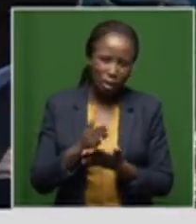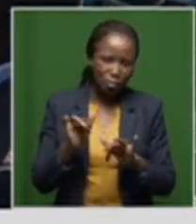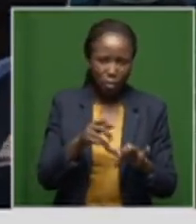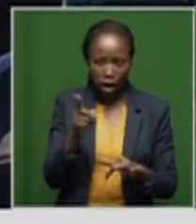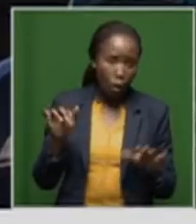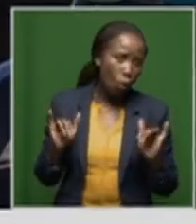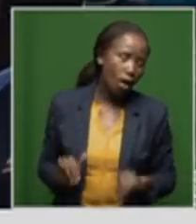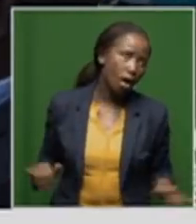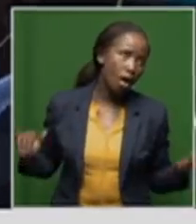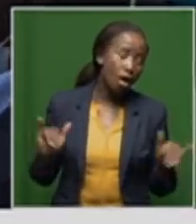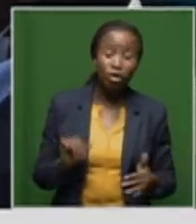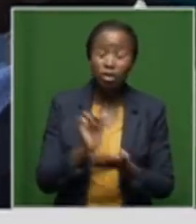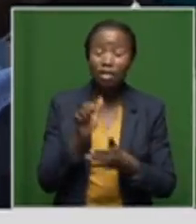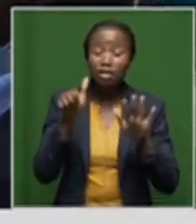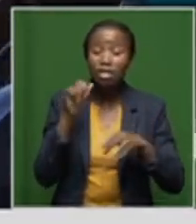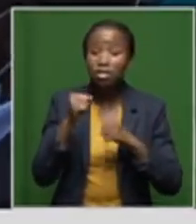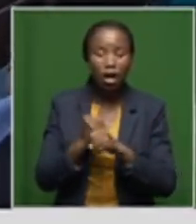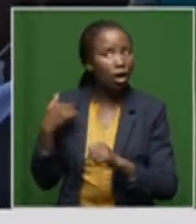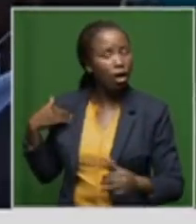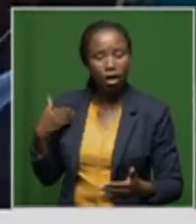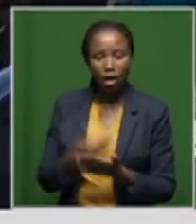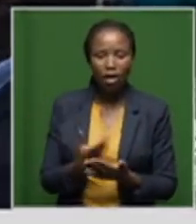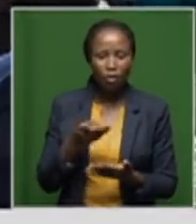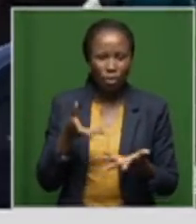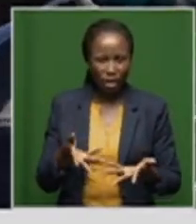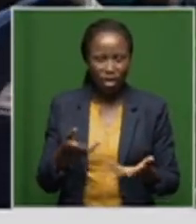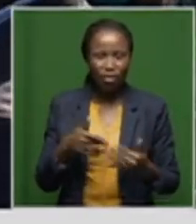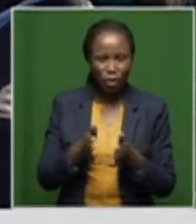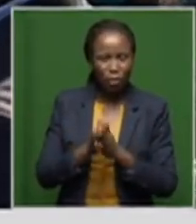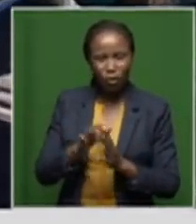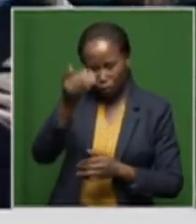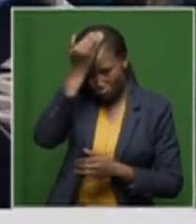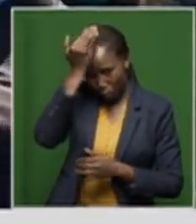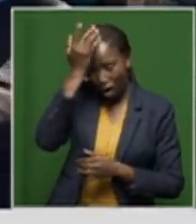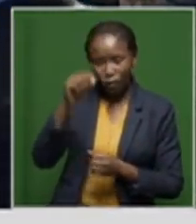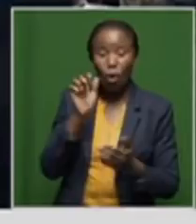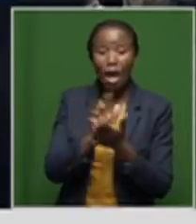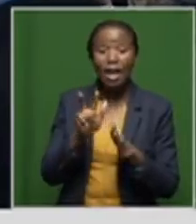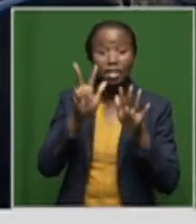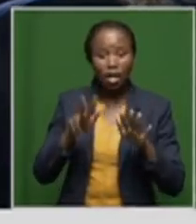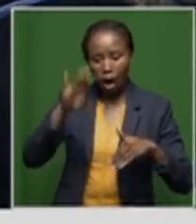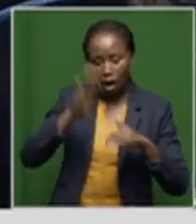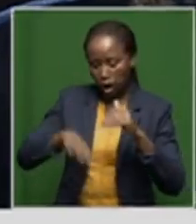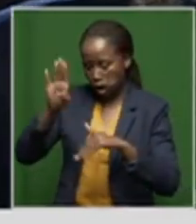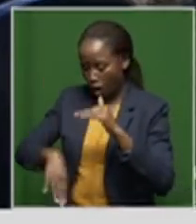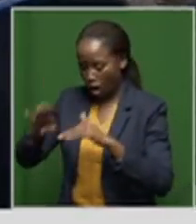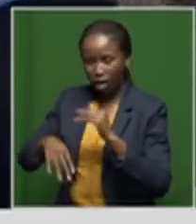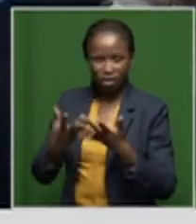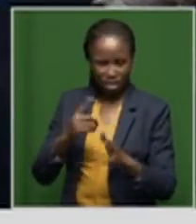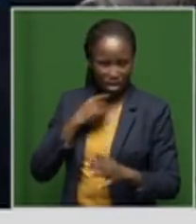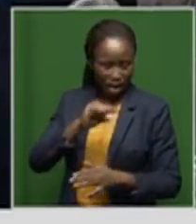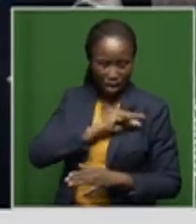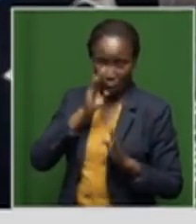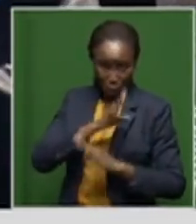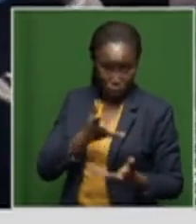for over 16 years for this plea of former President Jacob Zuma on 18 counts, pleading not guilty. A significant moment